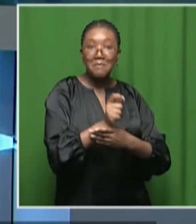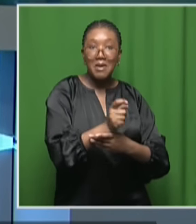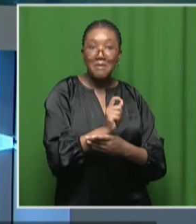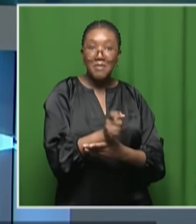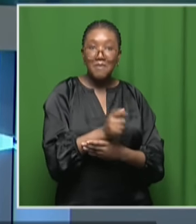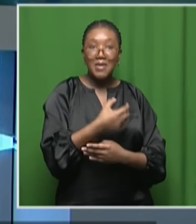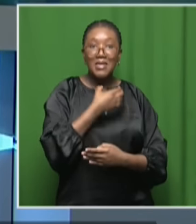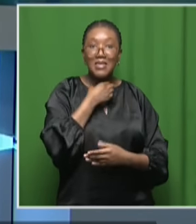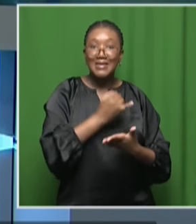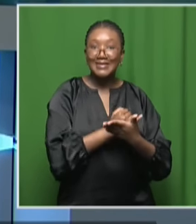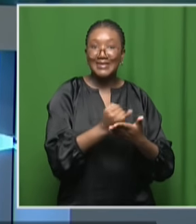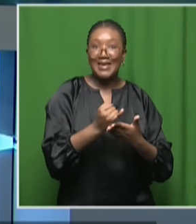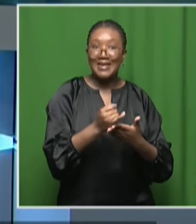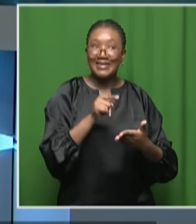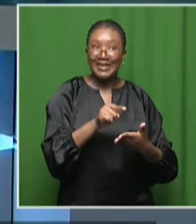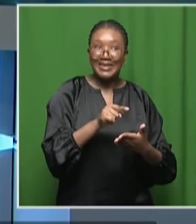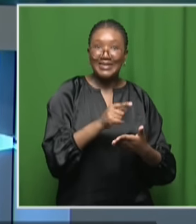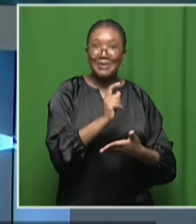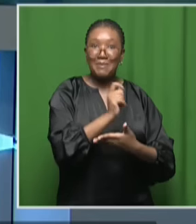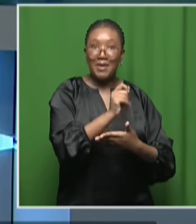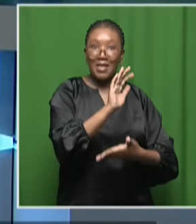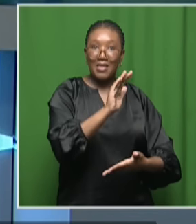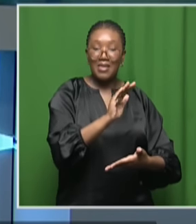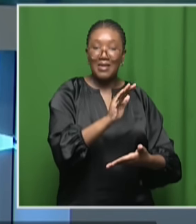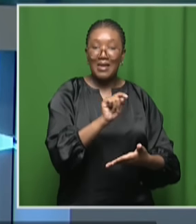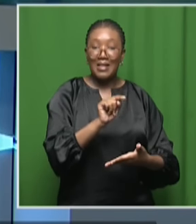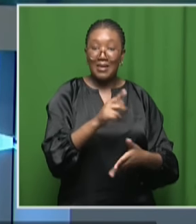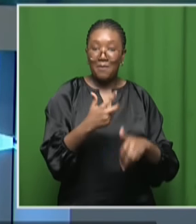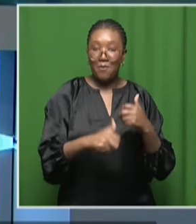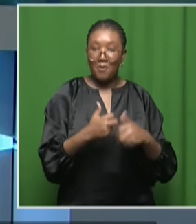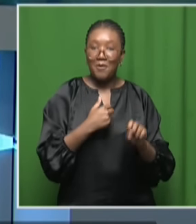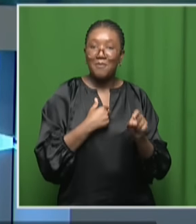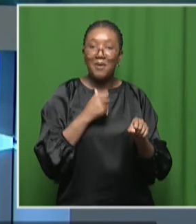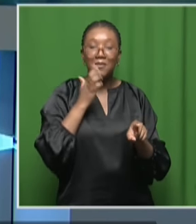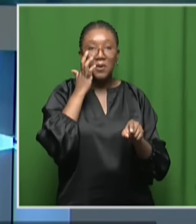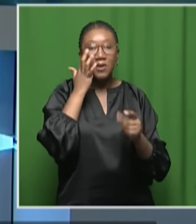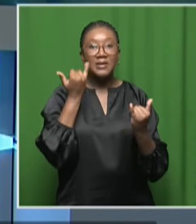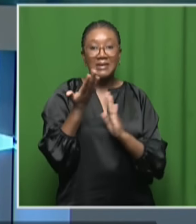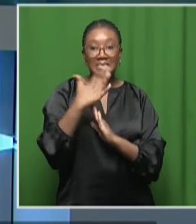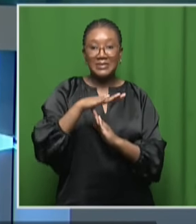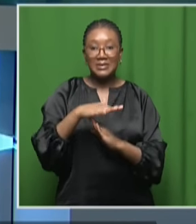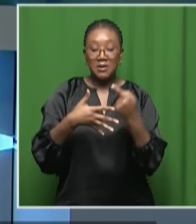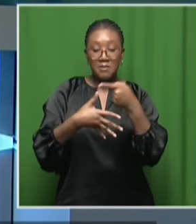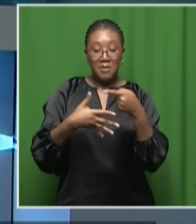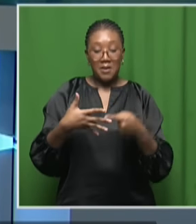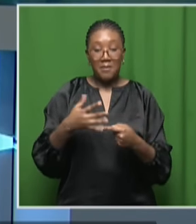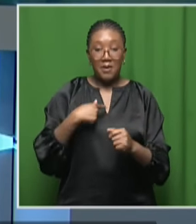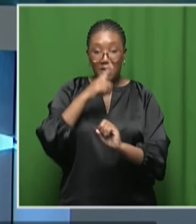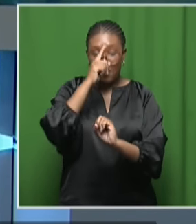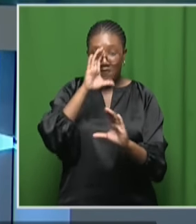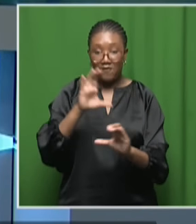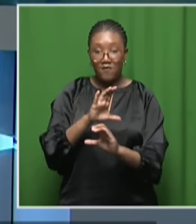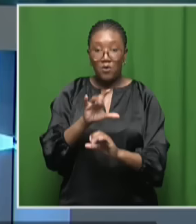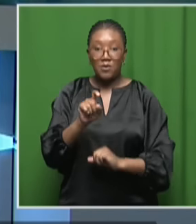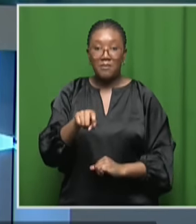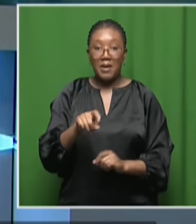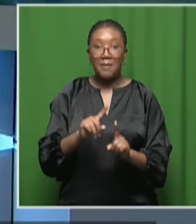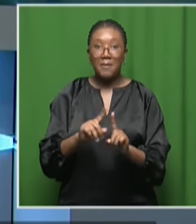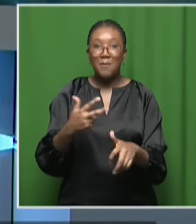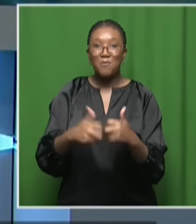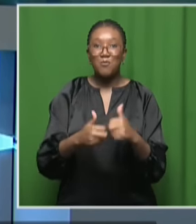we say that these key priorities are things that are needed to be focused on, but then there is this